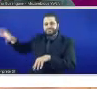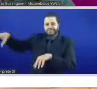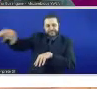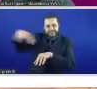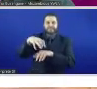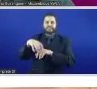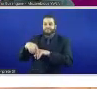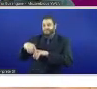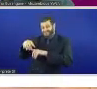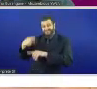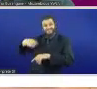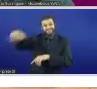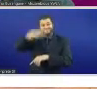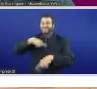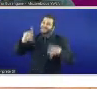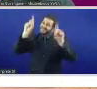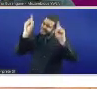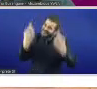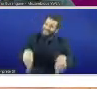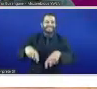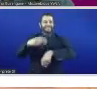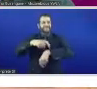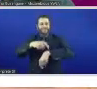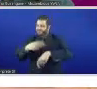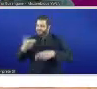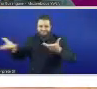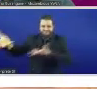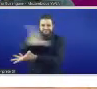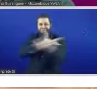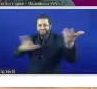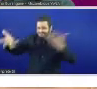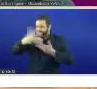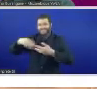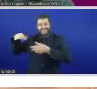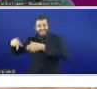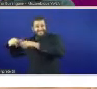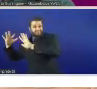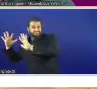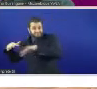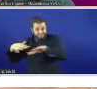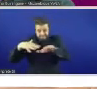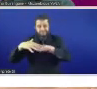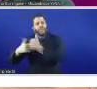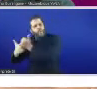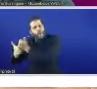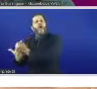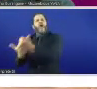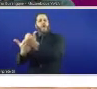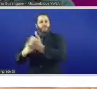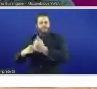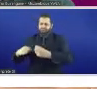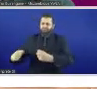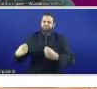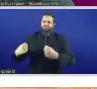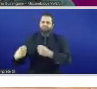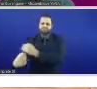strengthen the discourse and the standards around human rights, justice, peace,